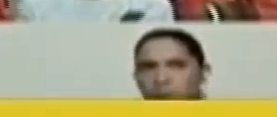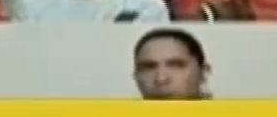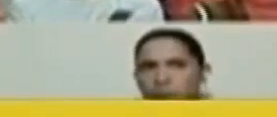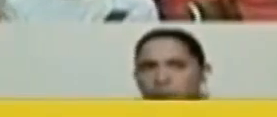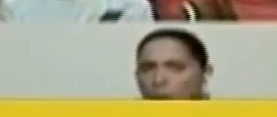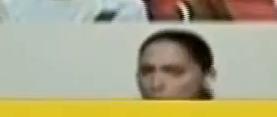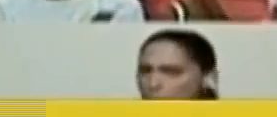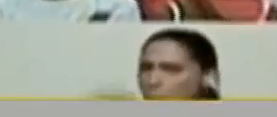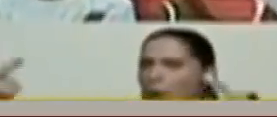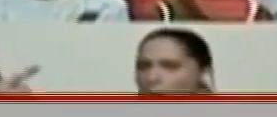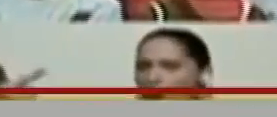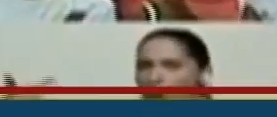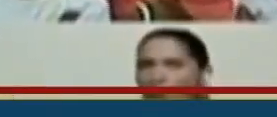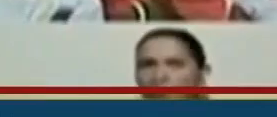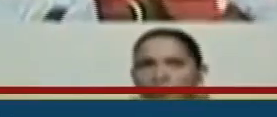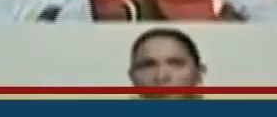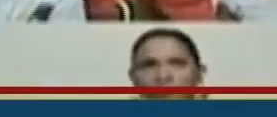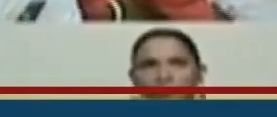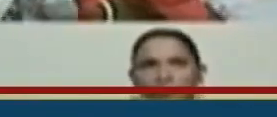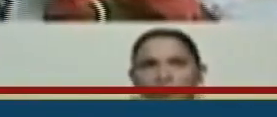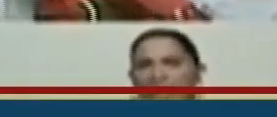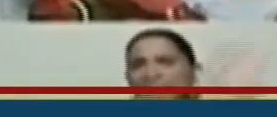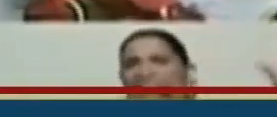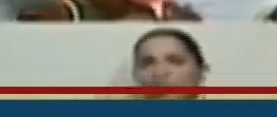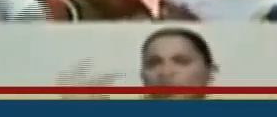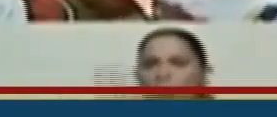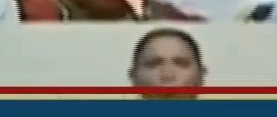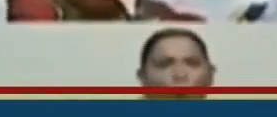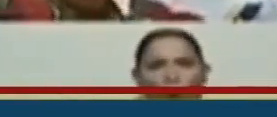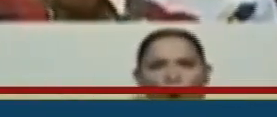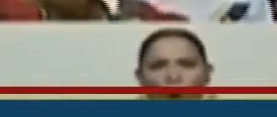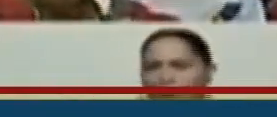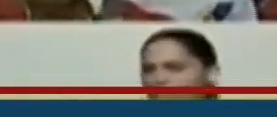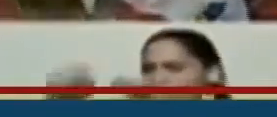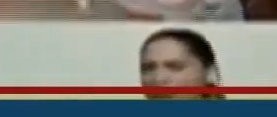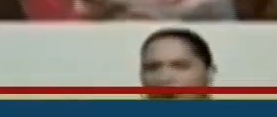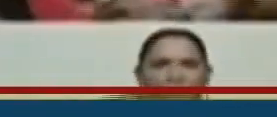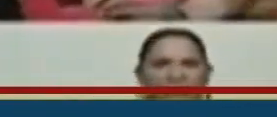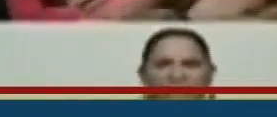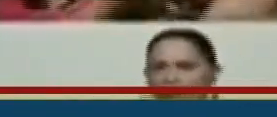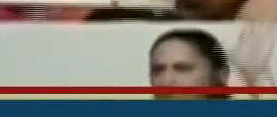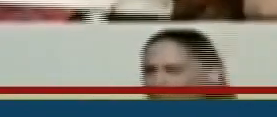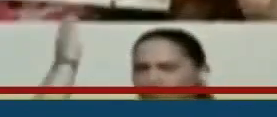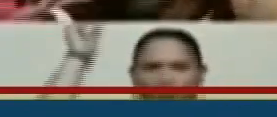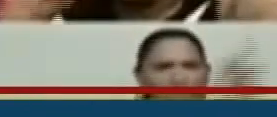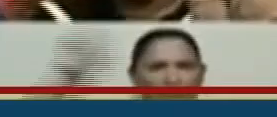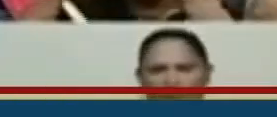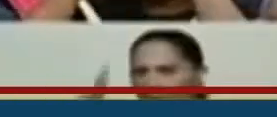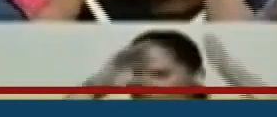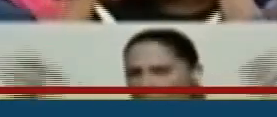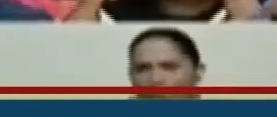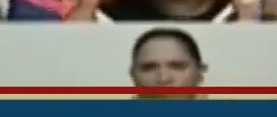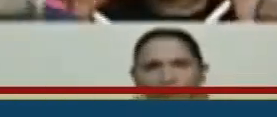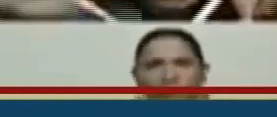I signed the diplomatic note giving 72 hours for all the diplomatic staff of the